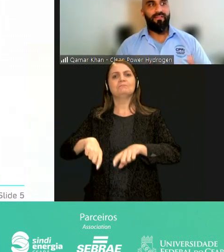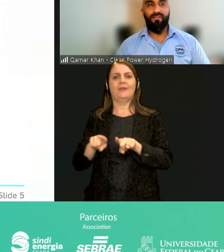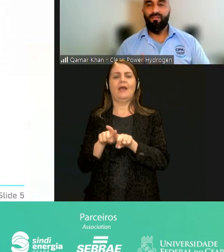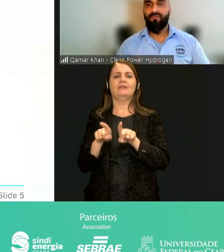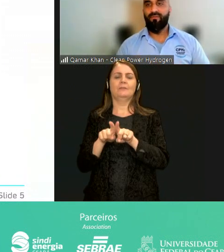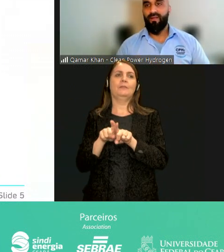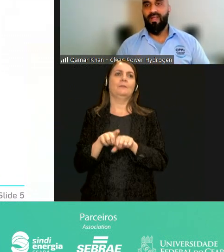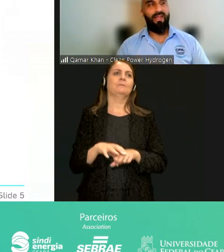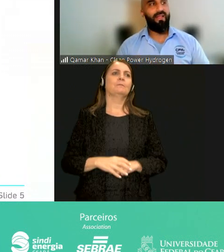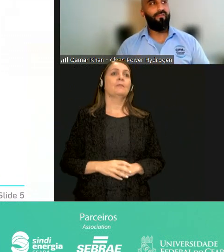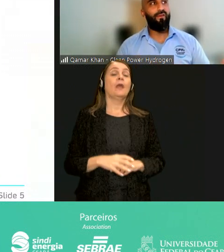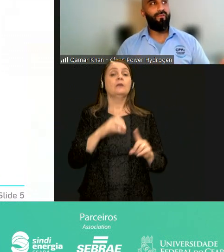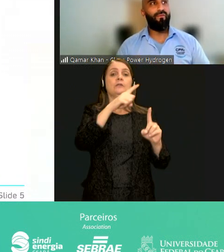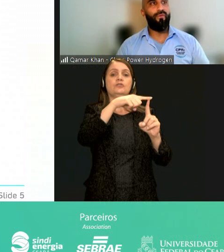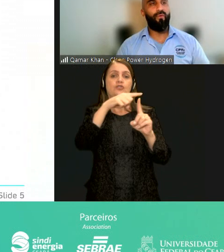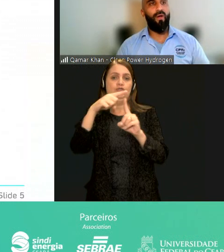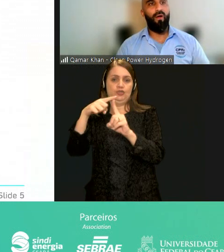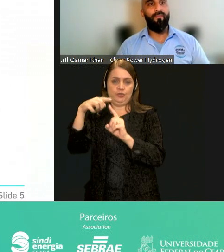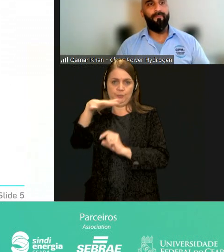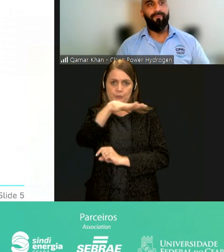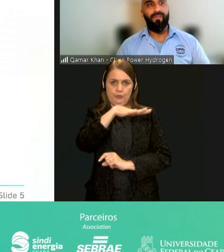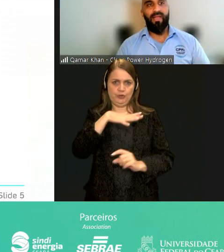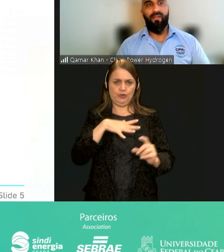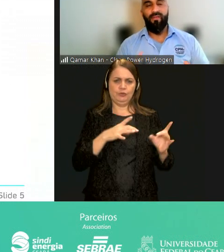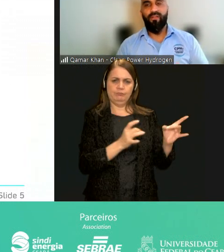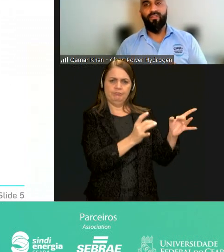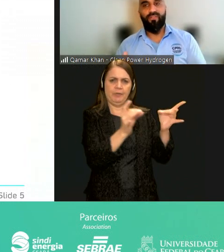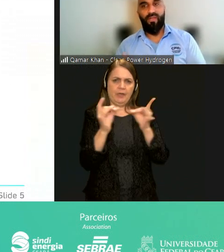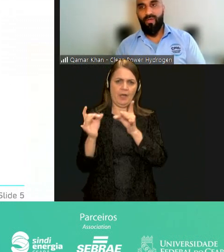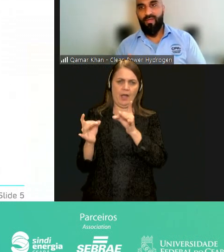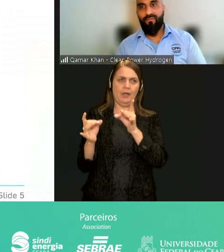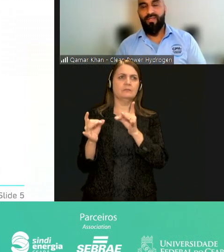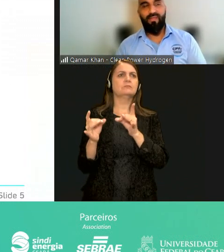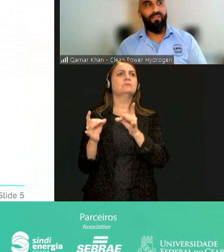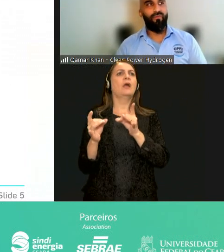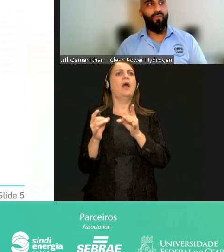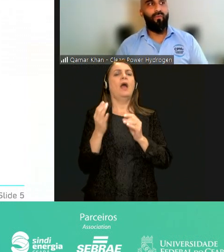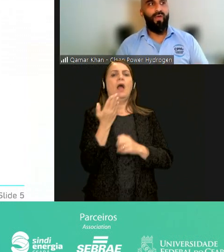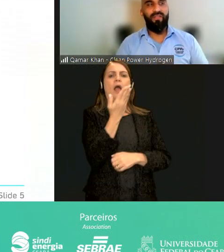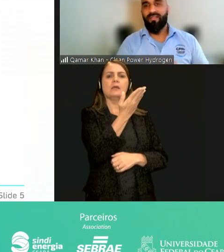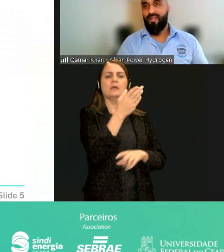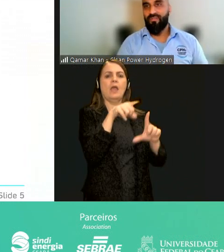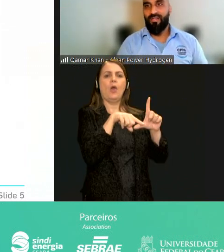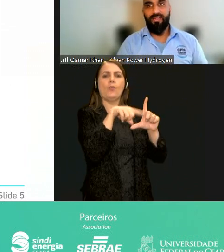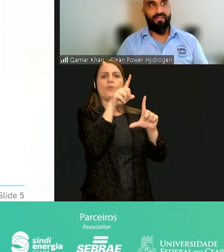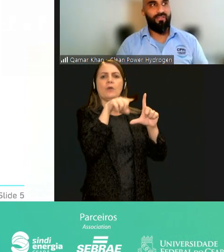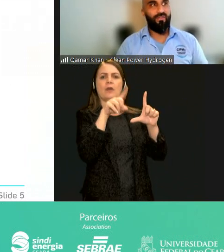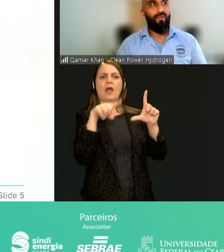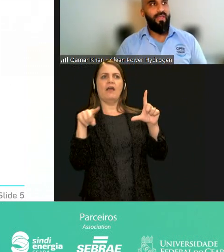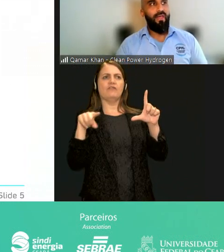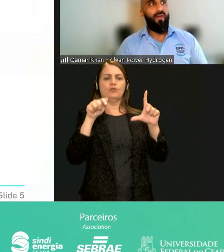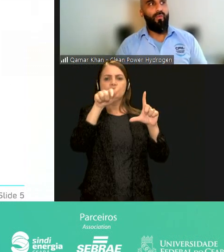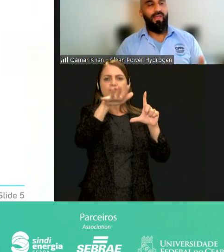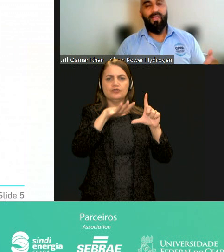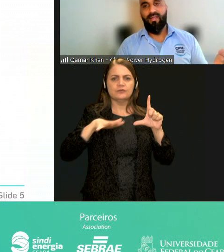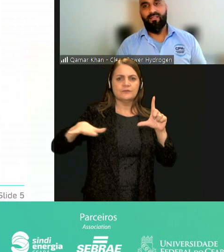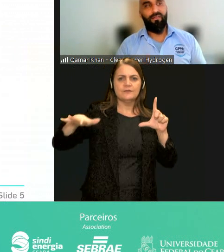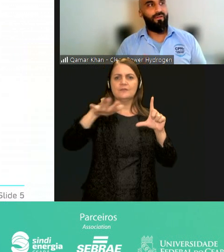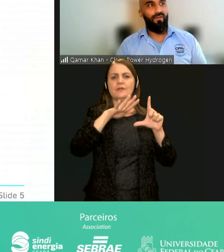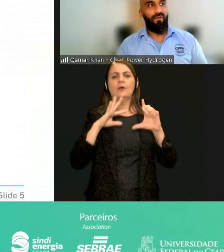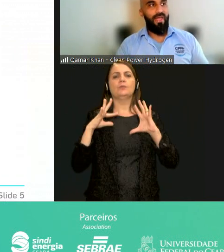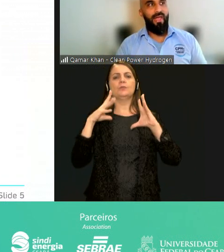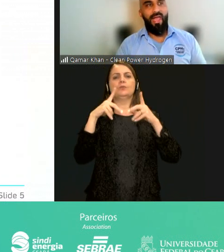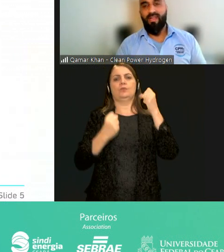This is just a very high level overview of the kind of industries that we can feed into, and we're just the electrolyzer, so we can connect